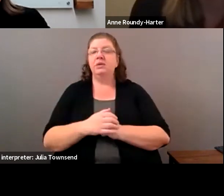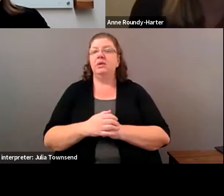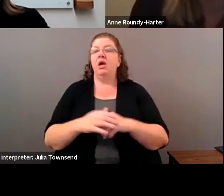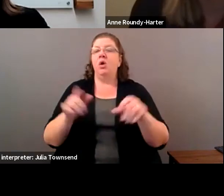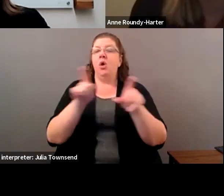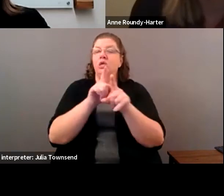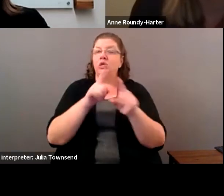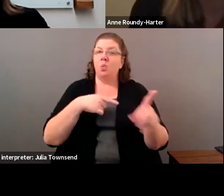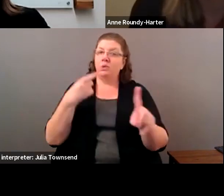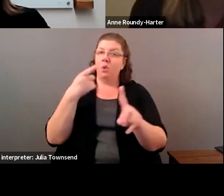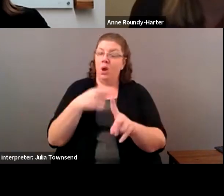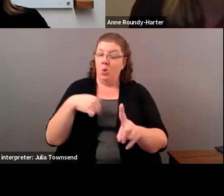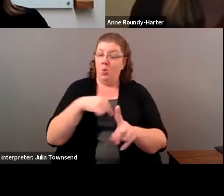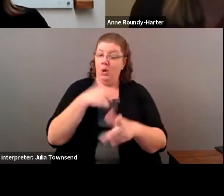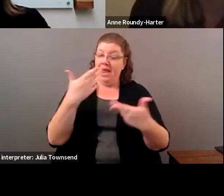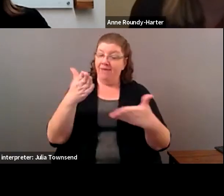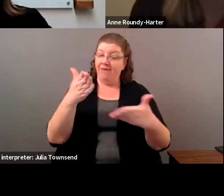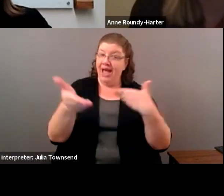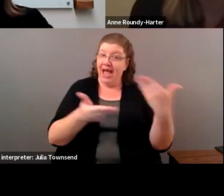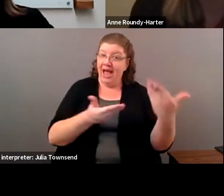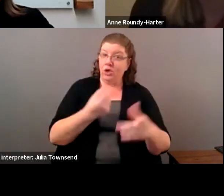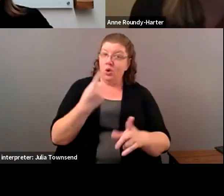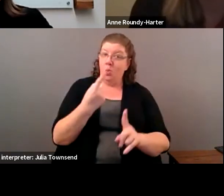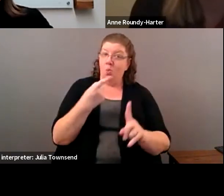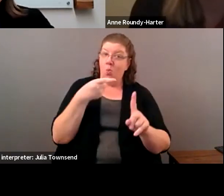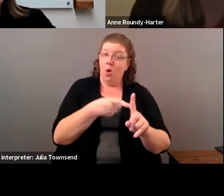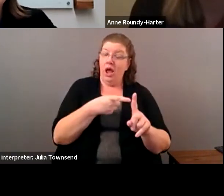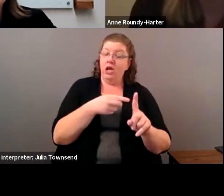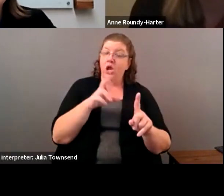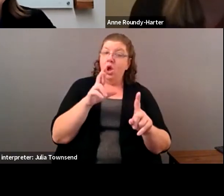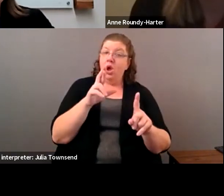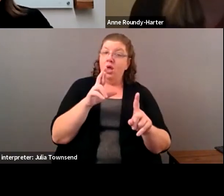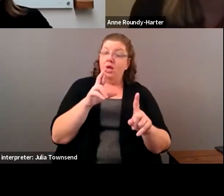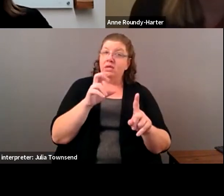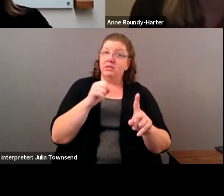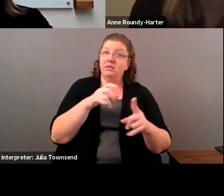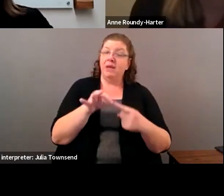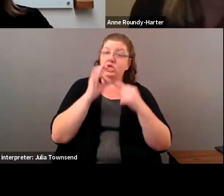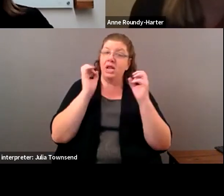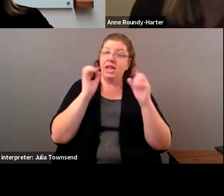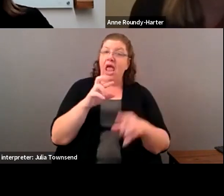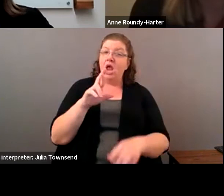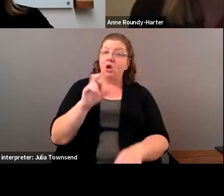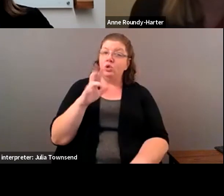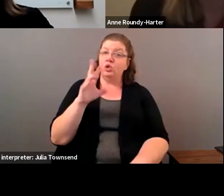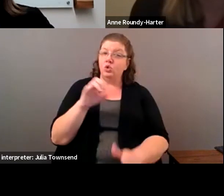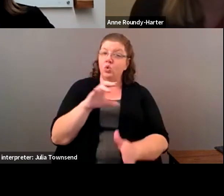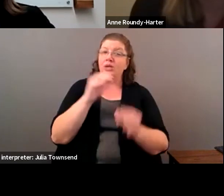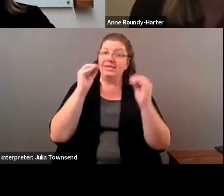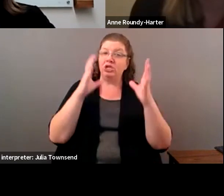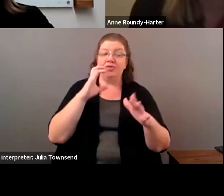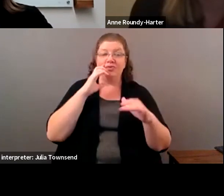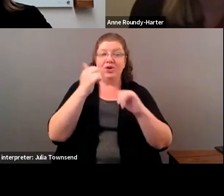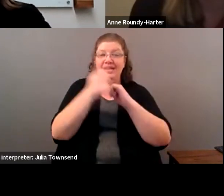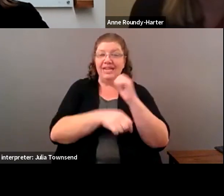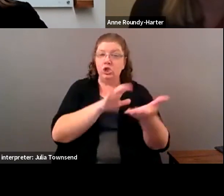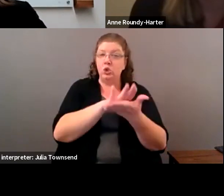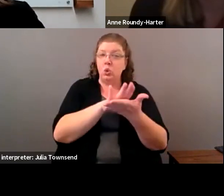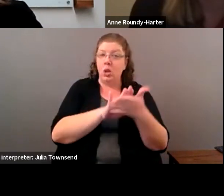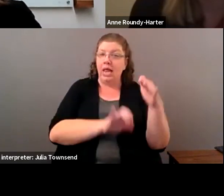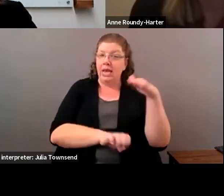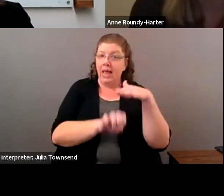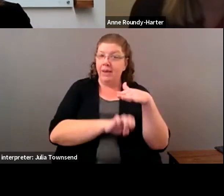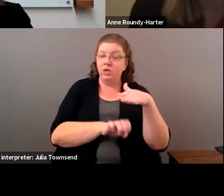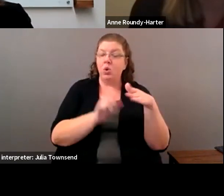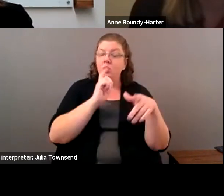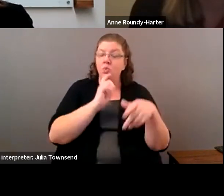have hired one SPED resource teacher for each site at elementary that can really help pull students